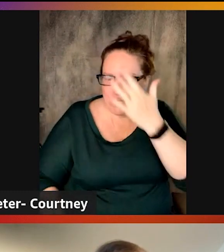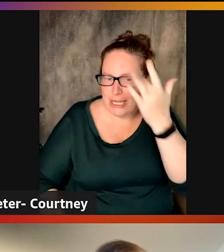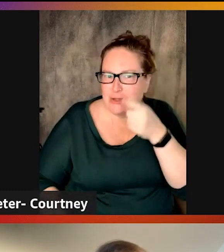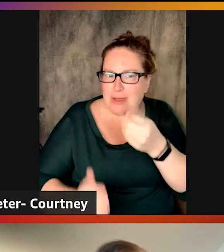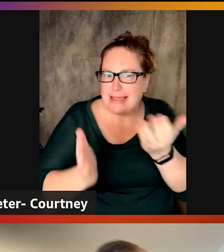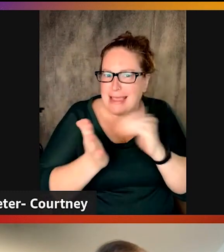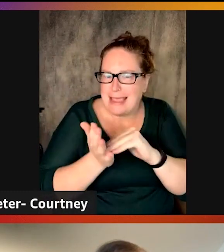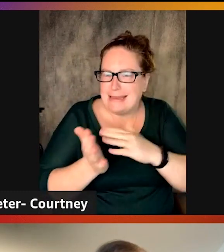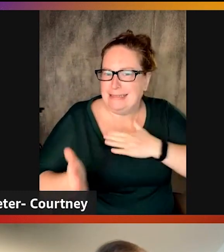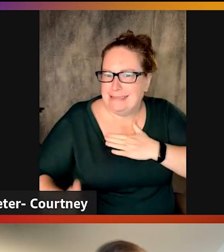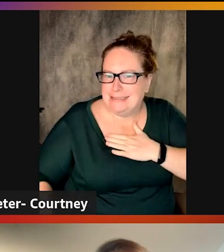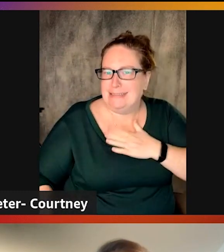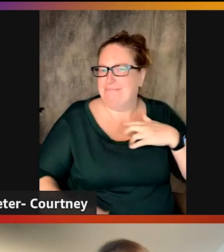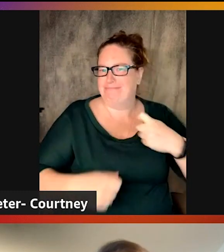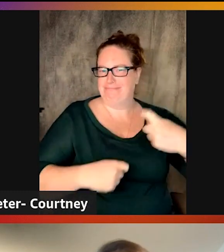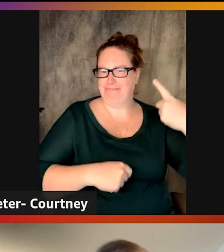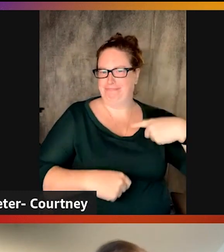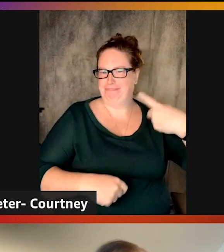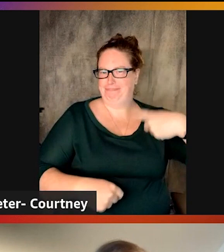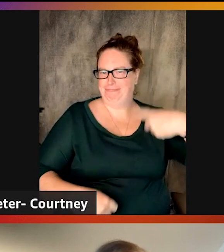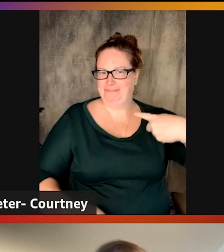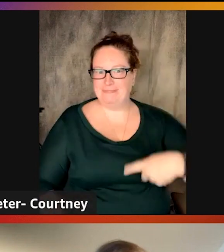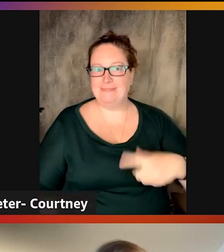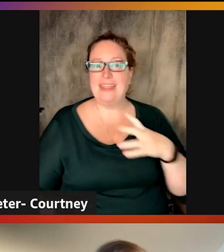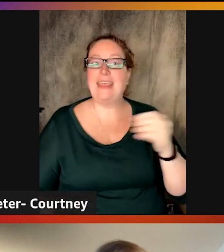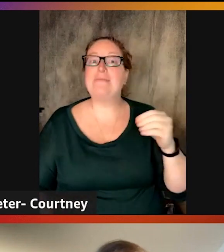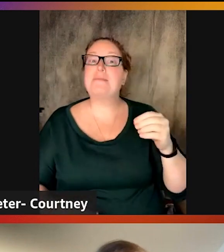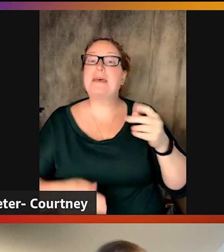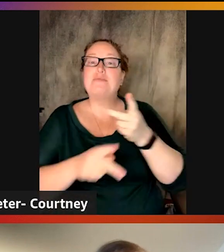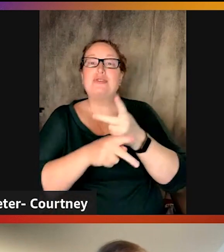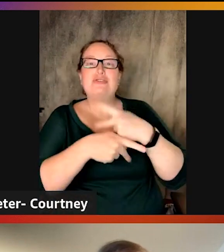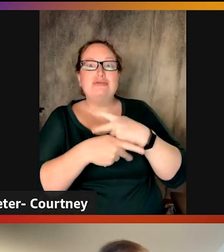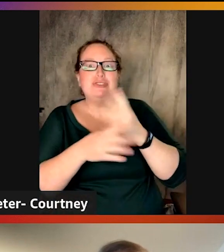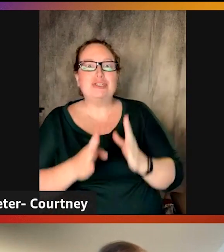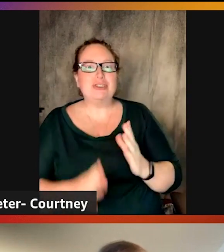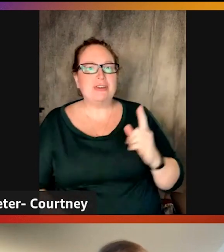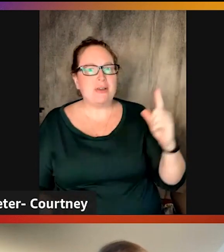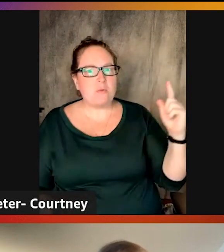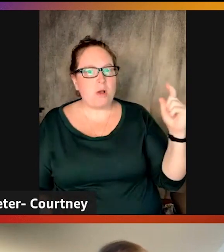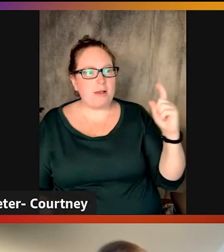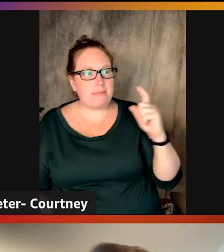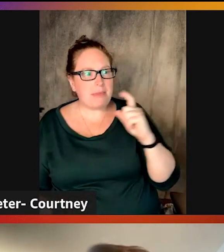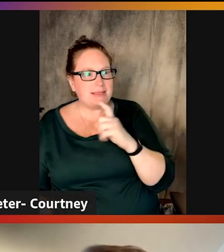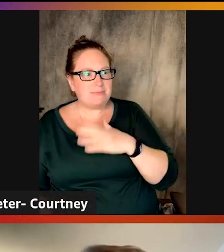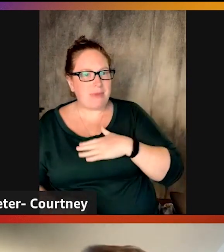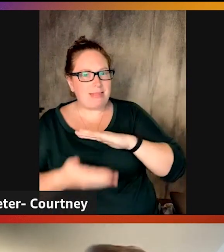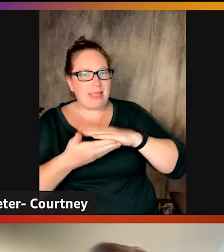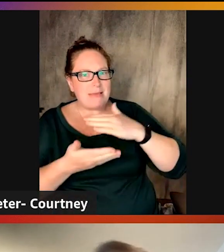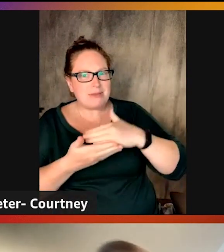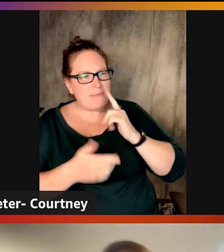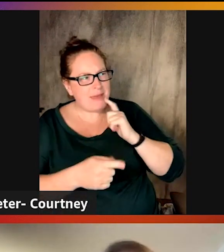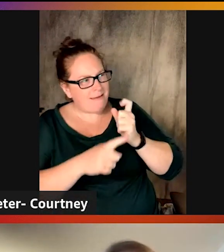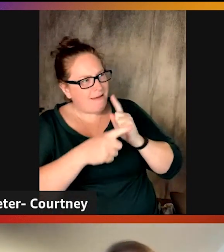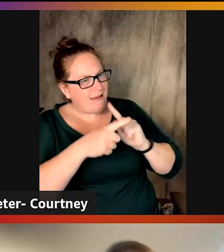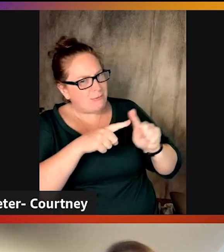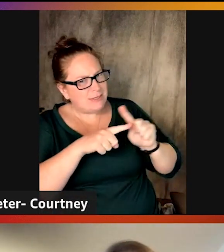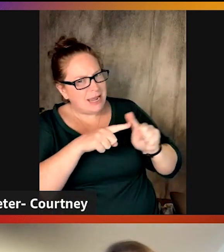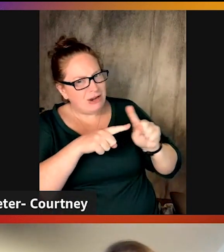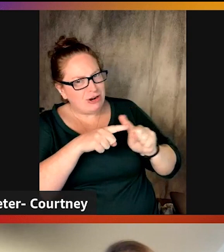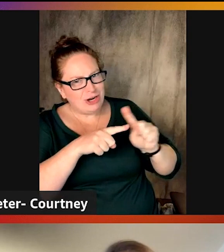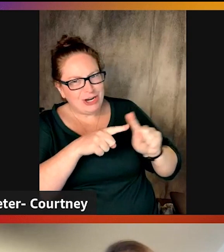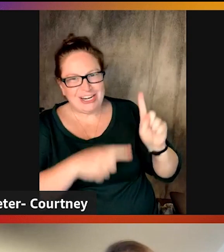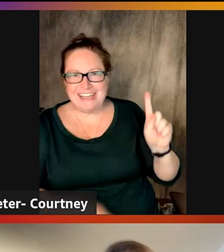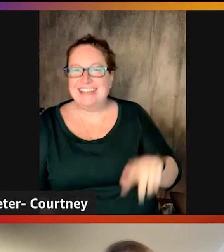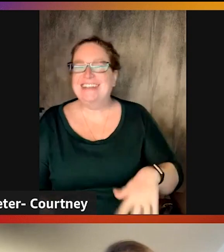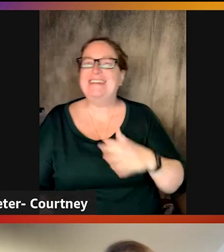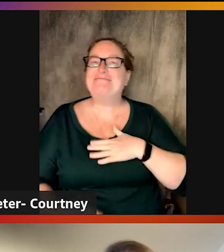How dare me. And my executive producer walking right past my laptop. How dare her? My